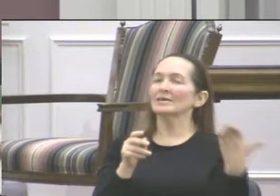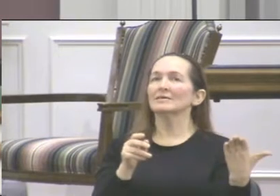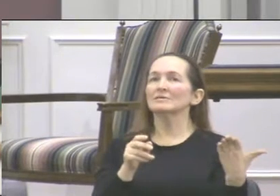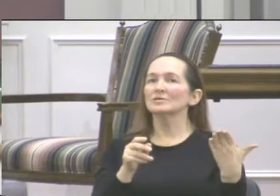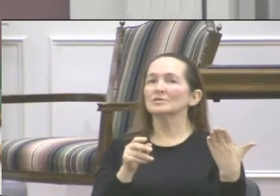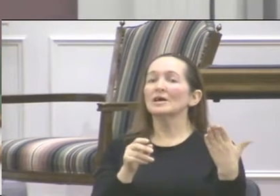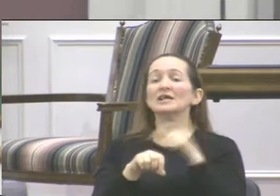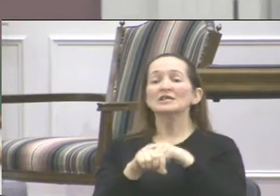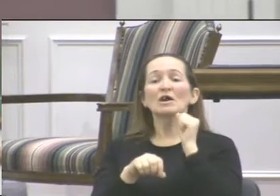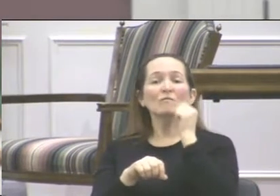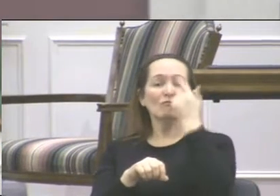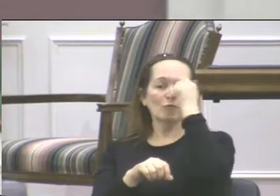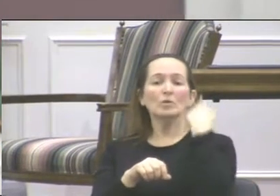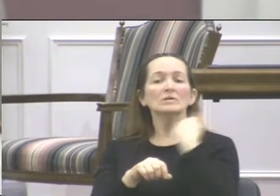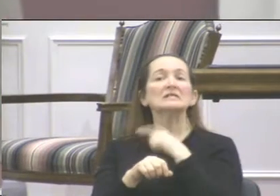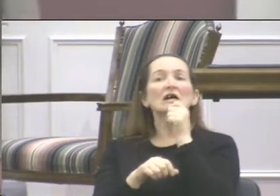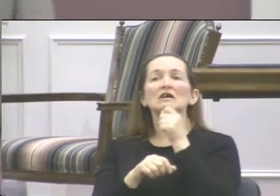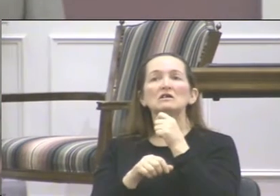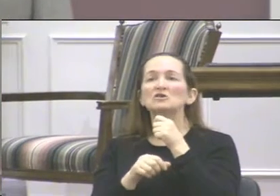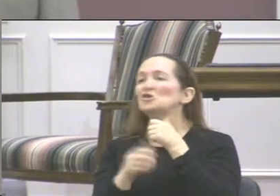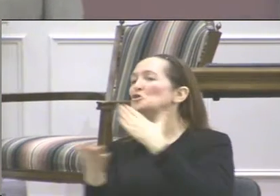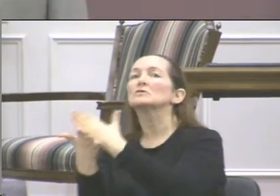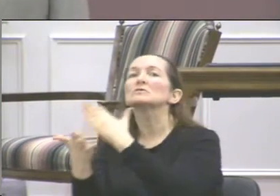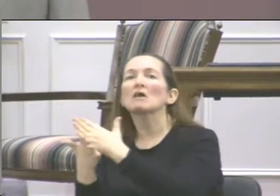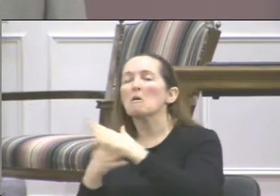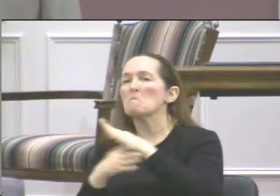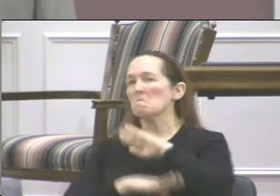It's time for us not to